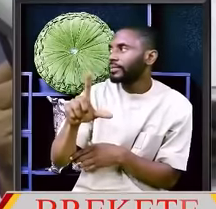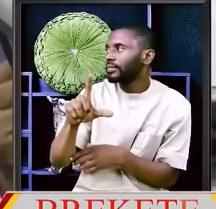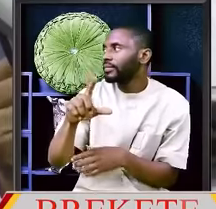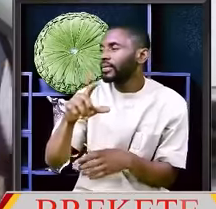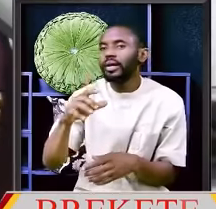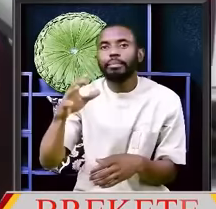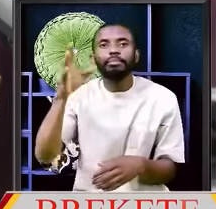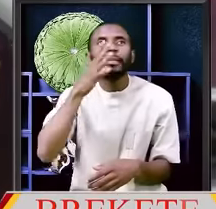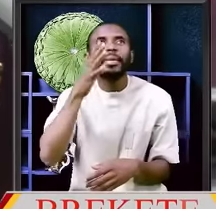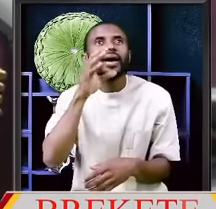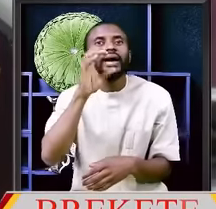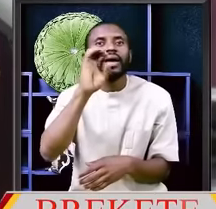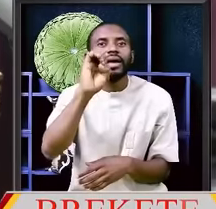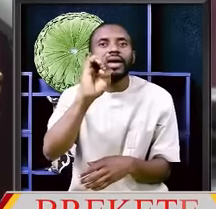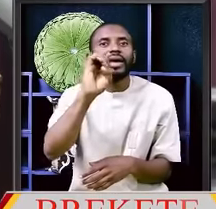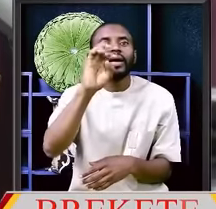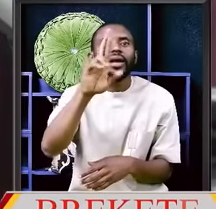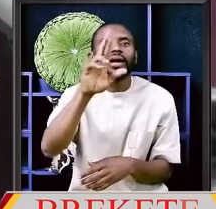Erasmus. Mama